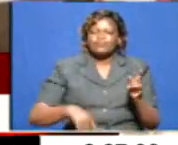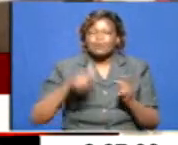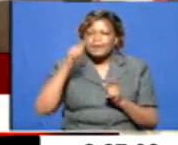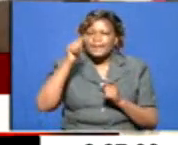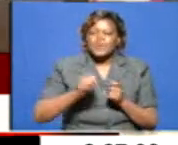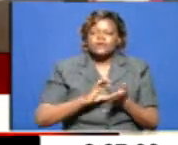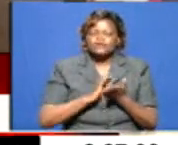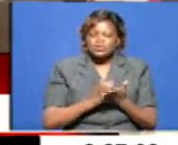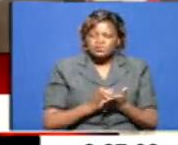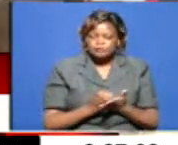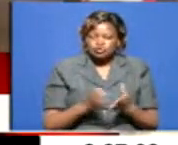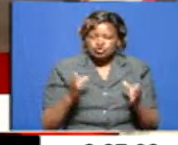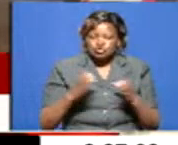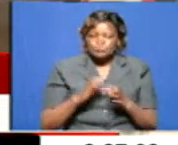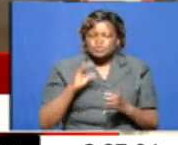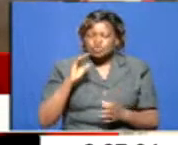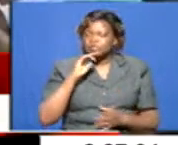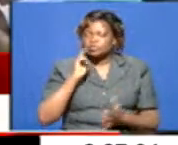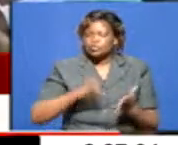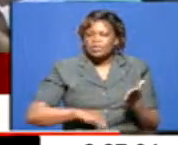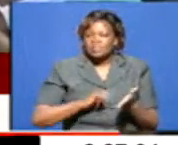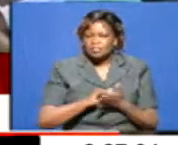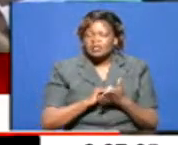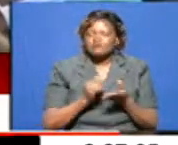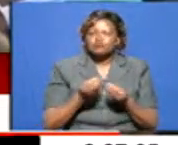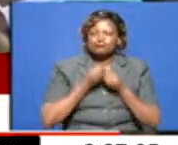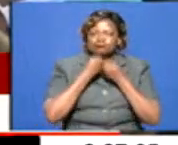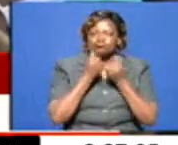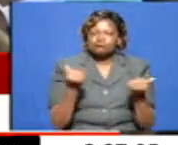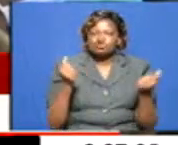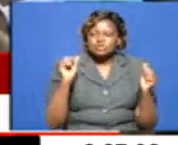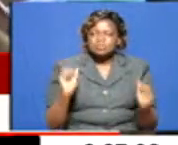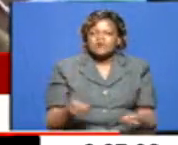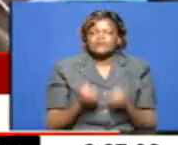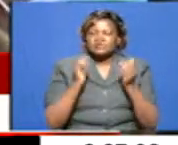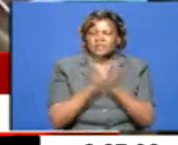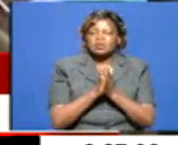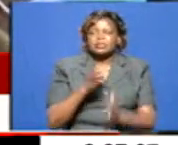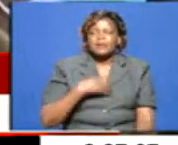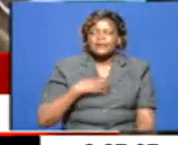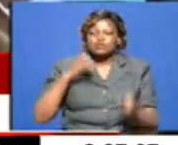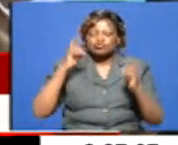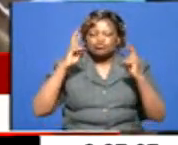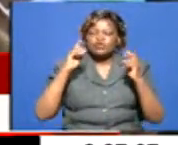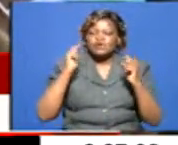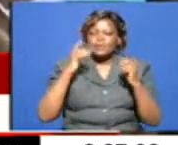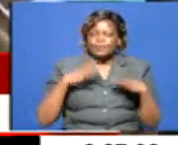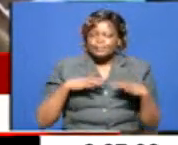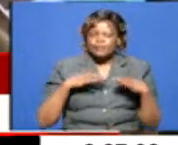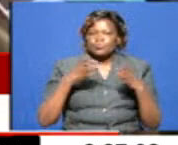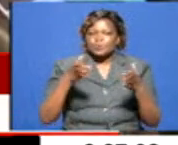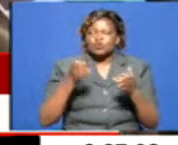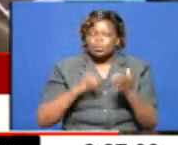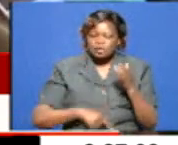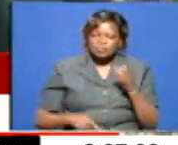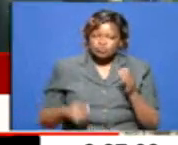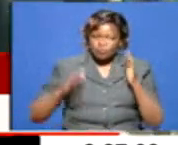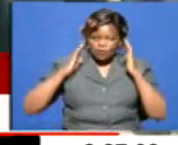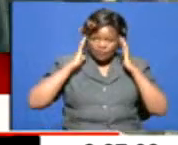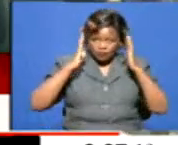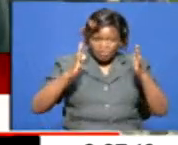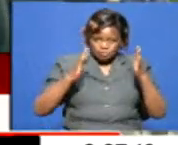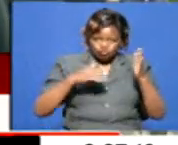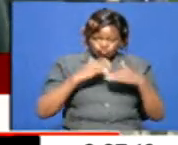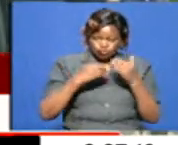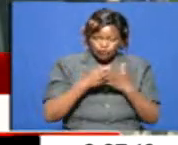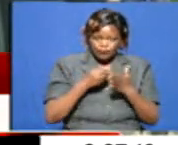Sandeep Raichura says to effectively address the savings and retirement issues of Kenyans, there is need to focus on the entire